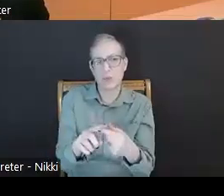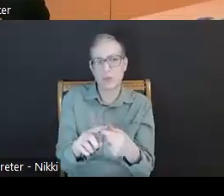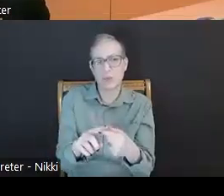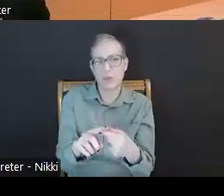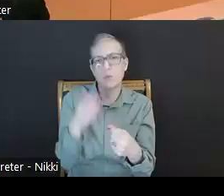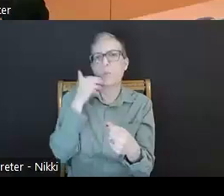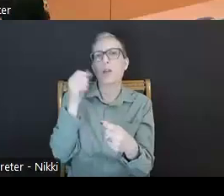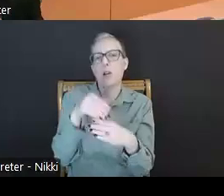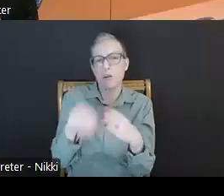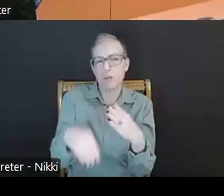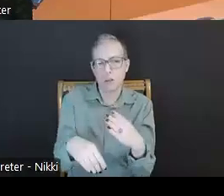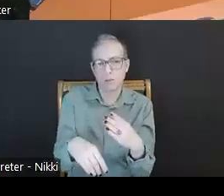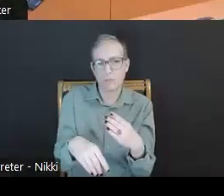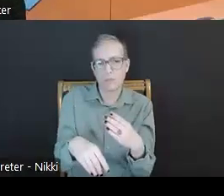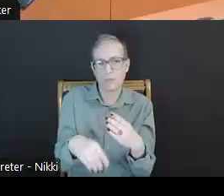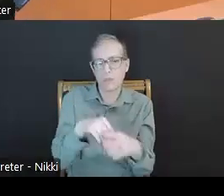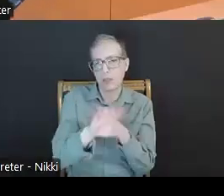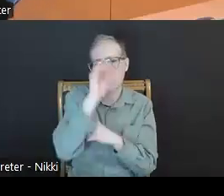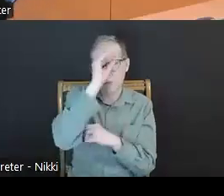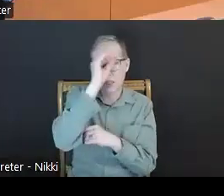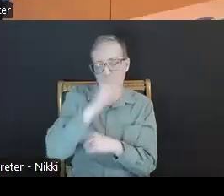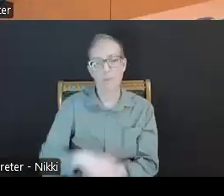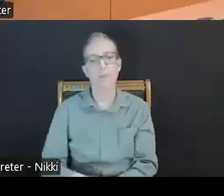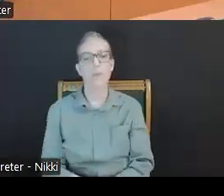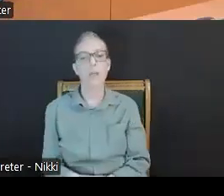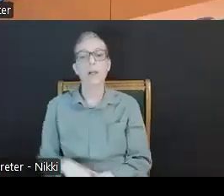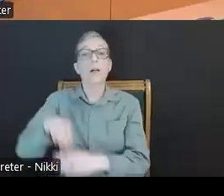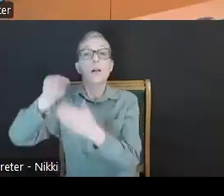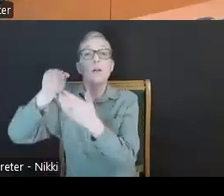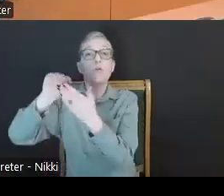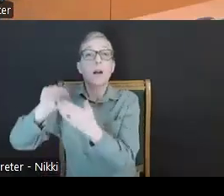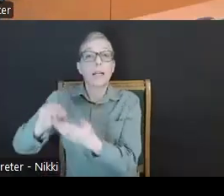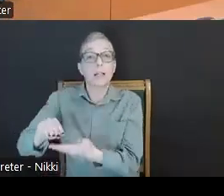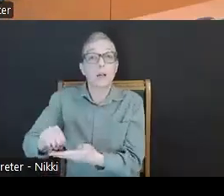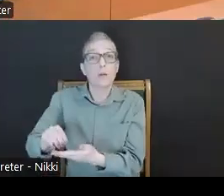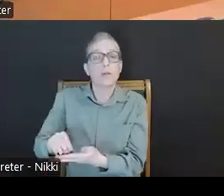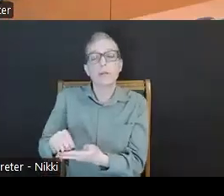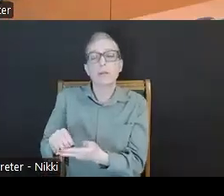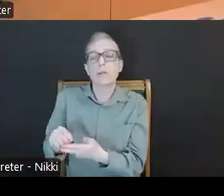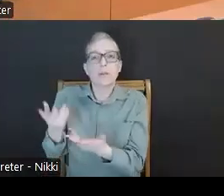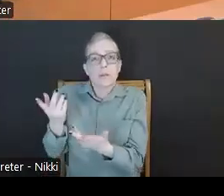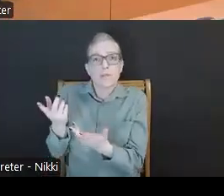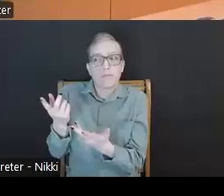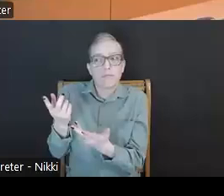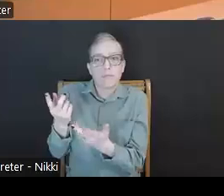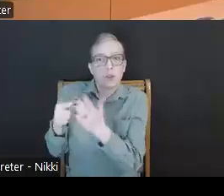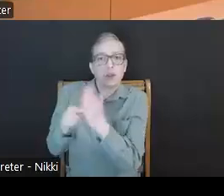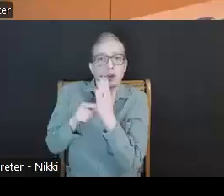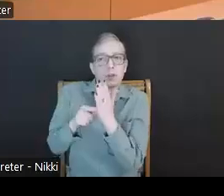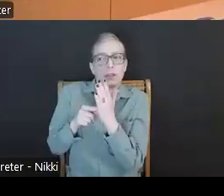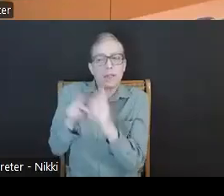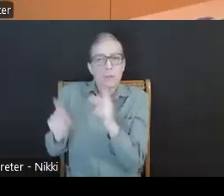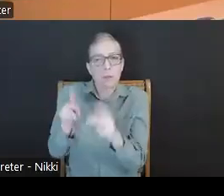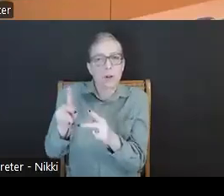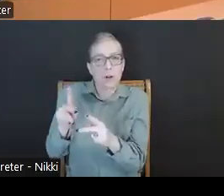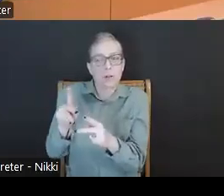in your opinion? So the writing notes is just a signal that people are working on the same case. It's nothing special about writing notes. There's